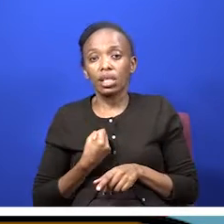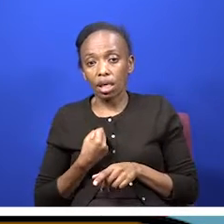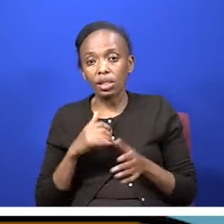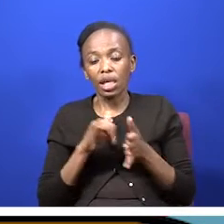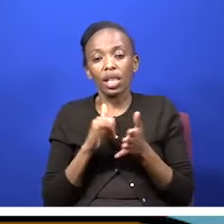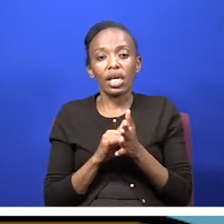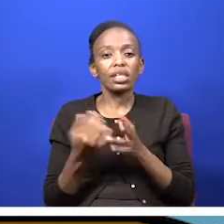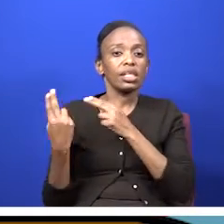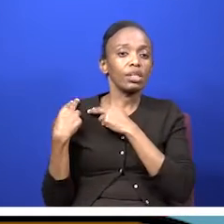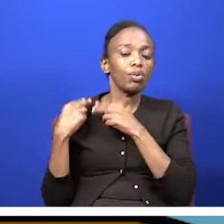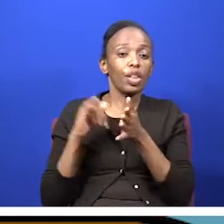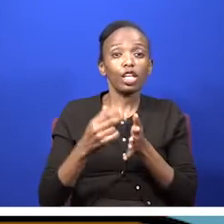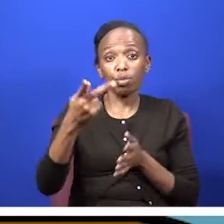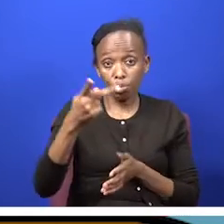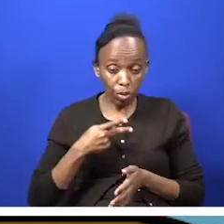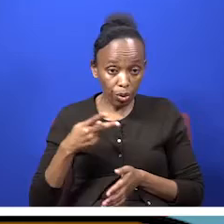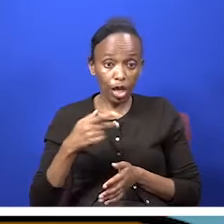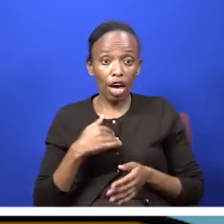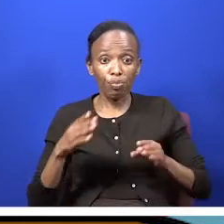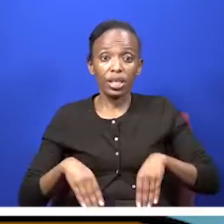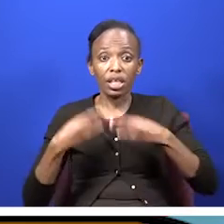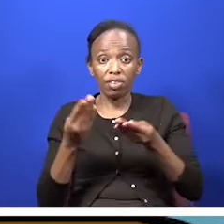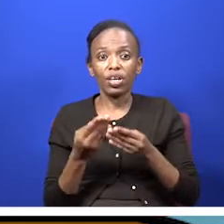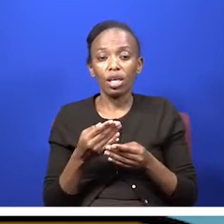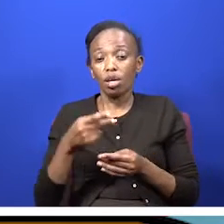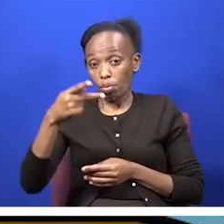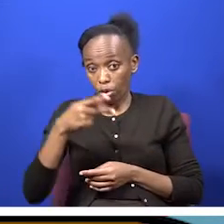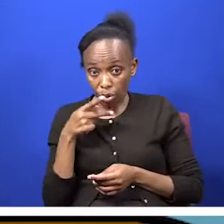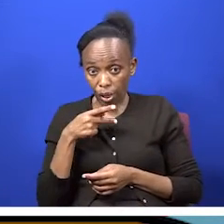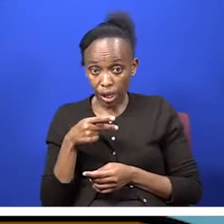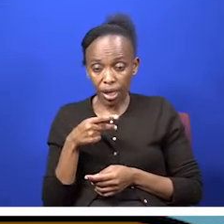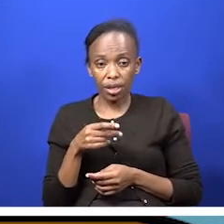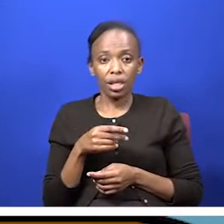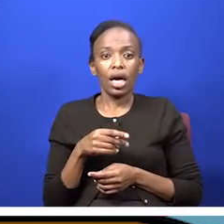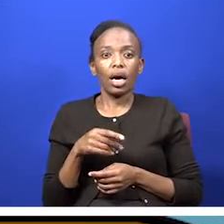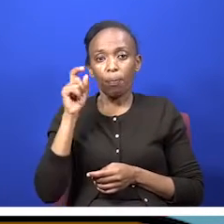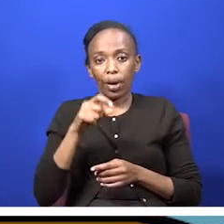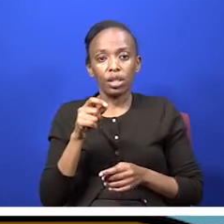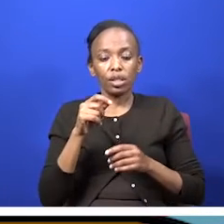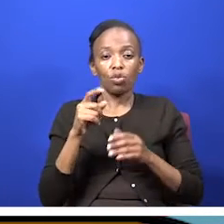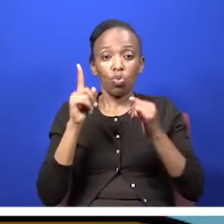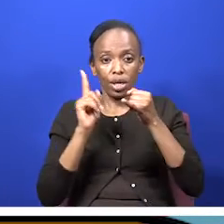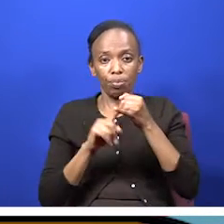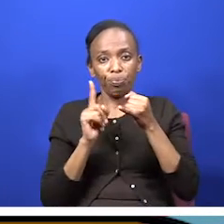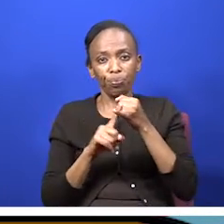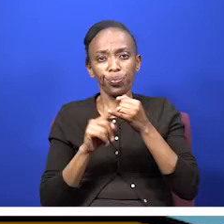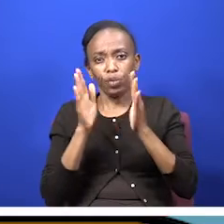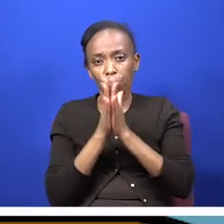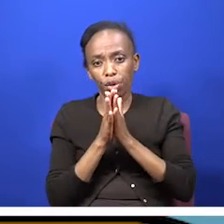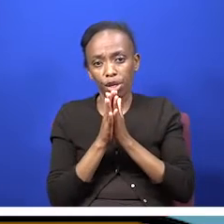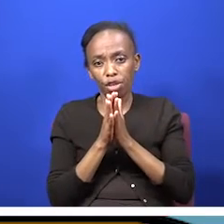boys and girls, that is the role that you and I have been given. You and I are supposed to,